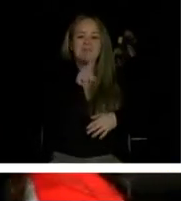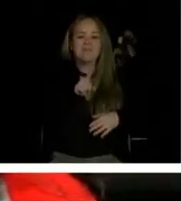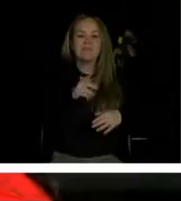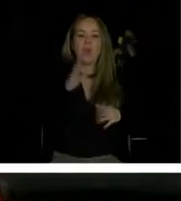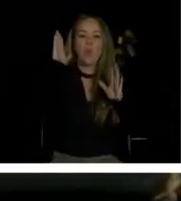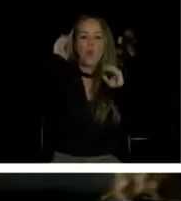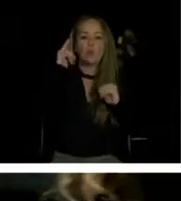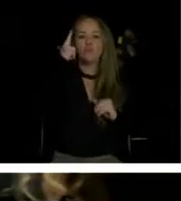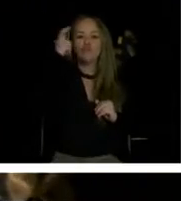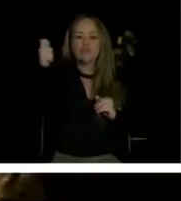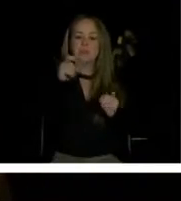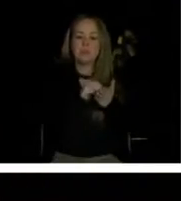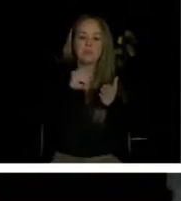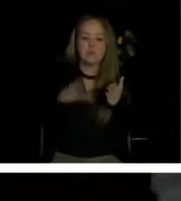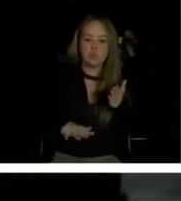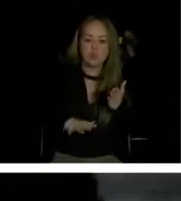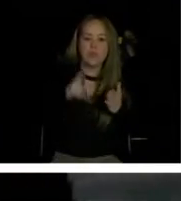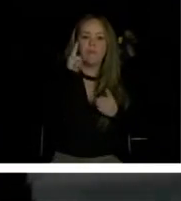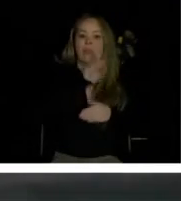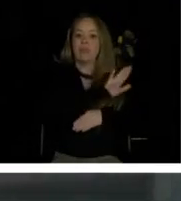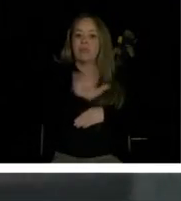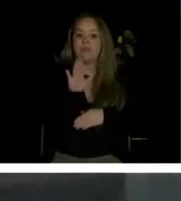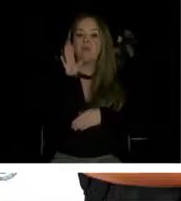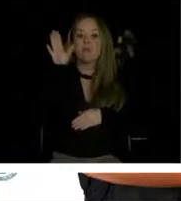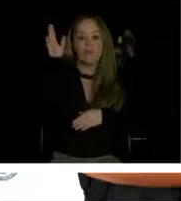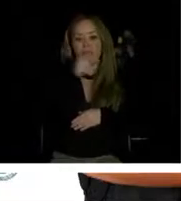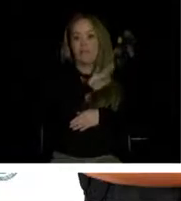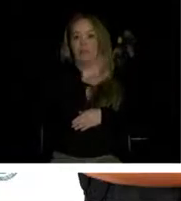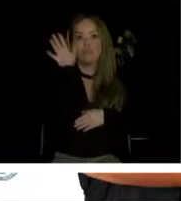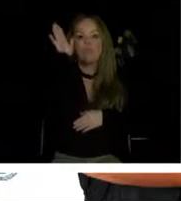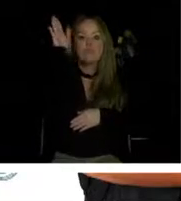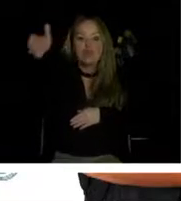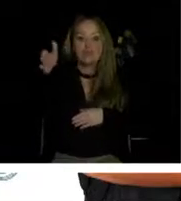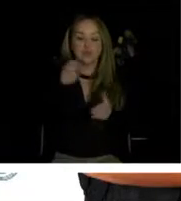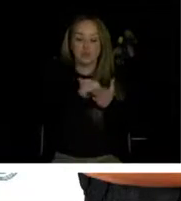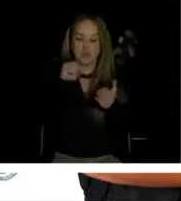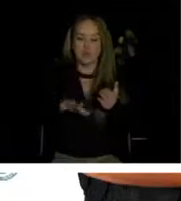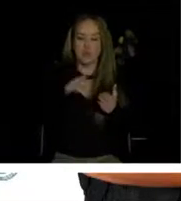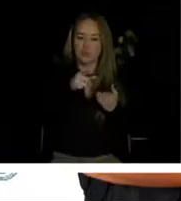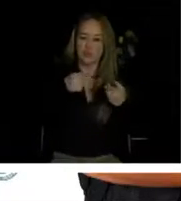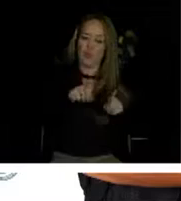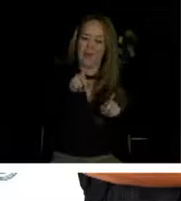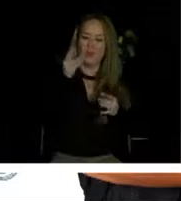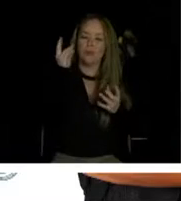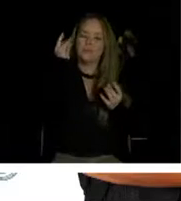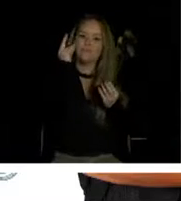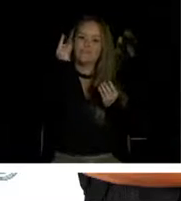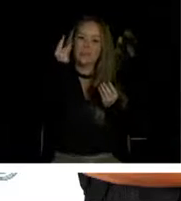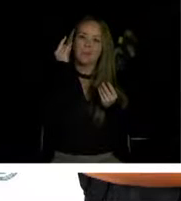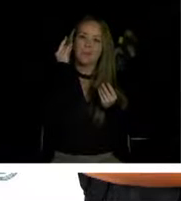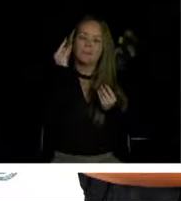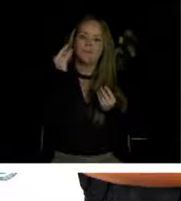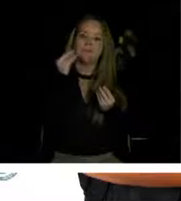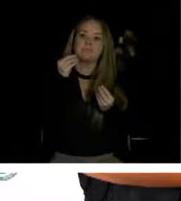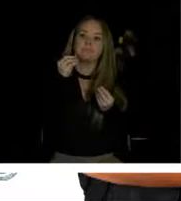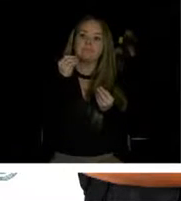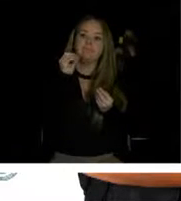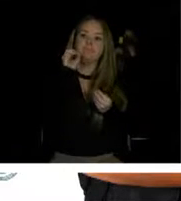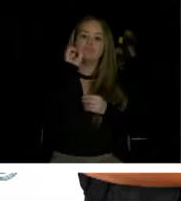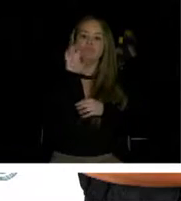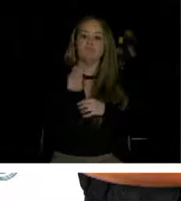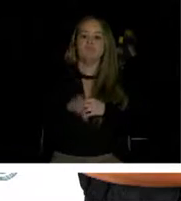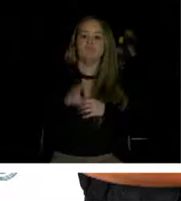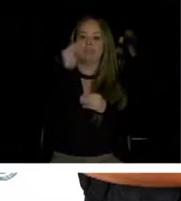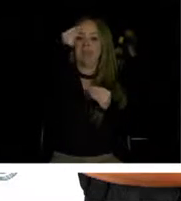hopes and dreams of students for their future. So students, as you're thinking about providing information for